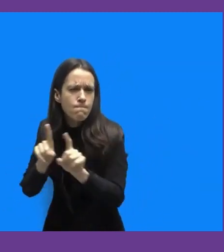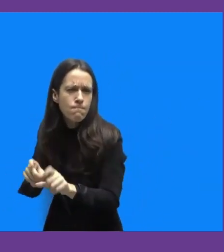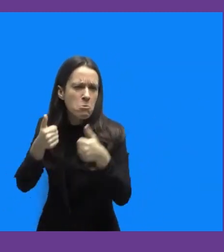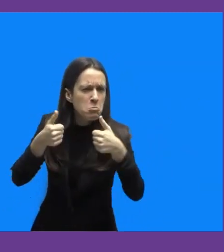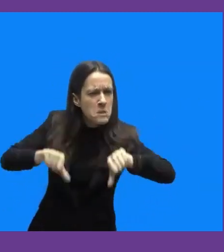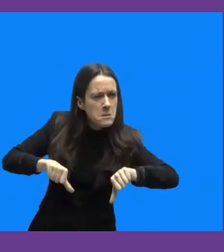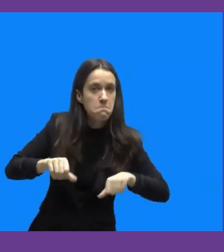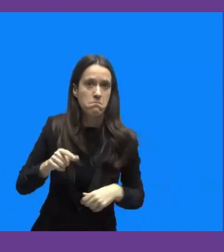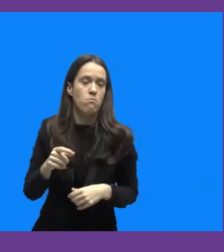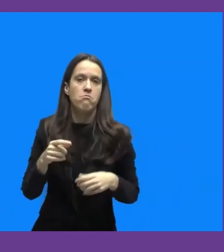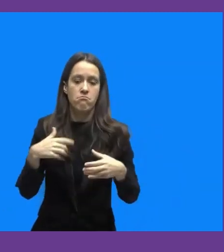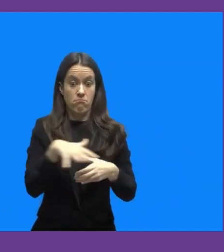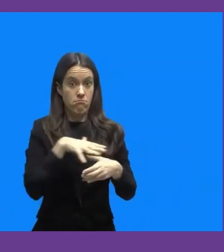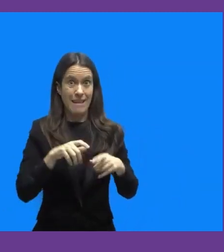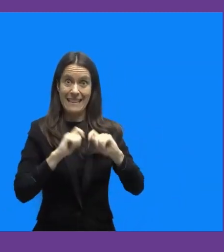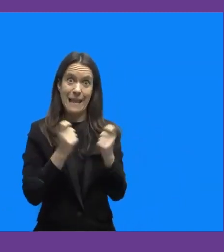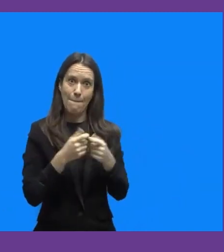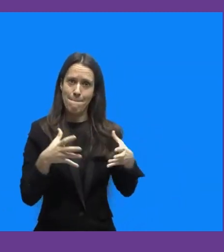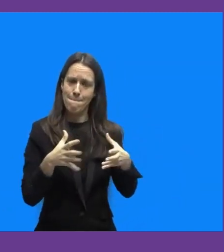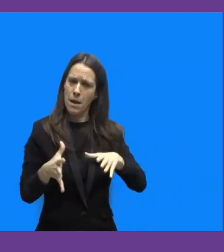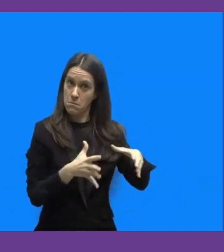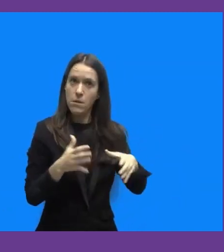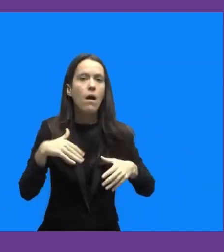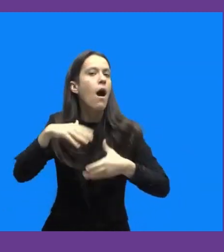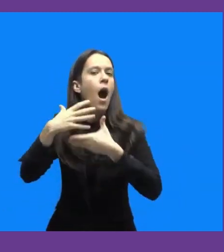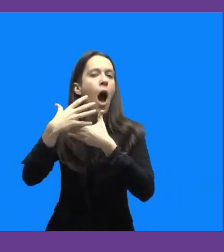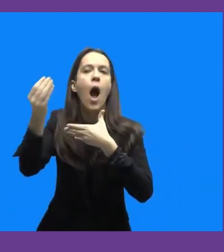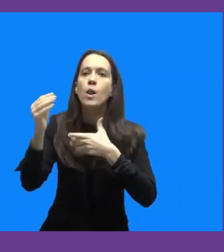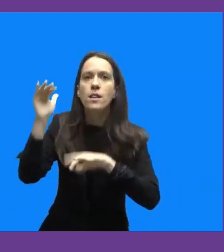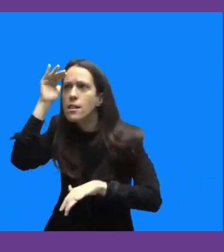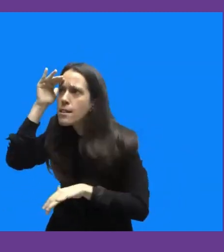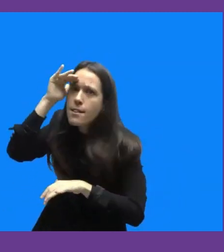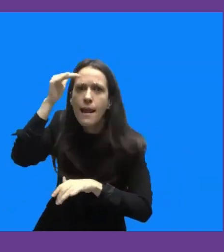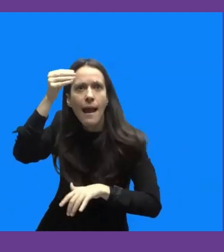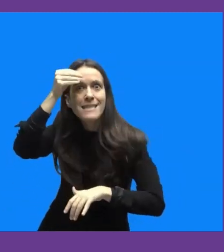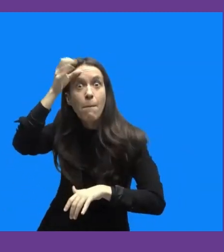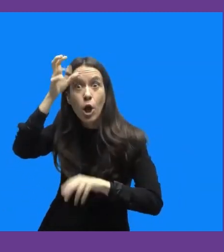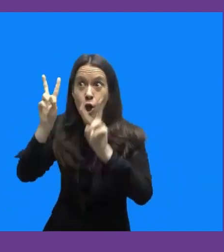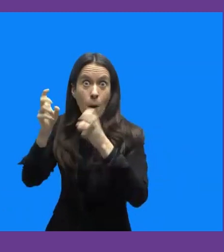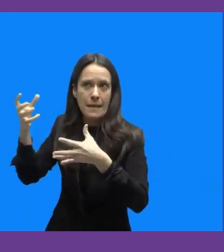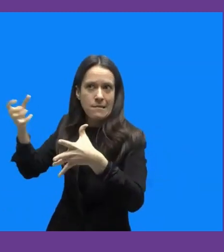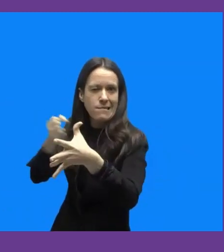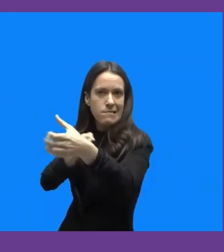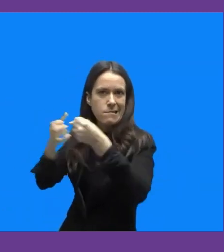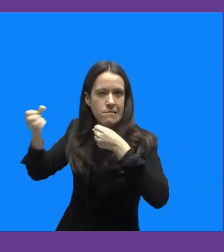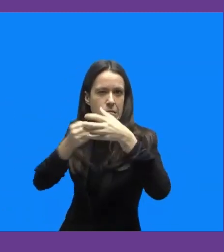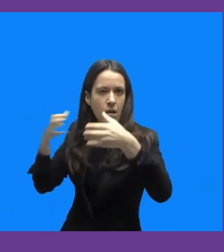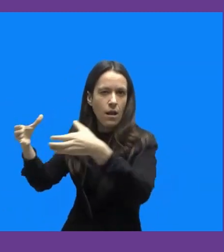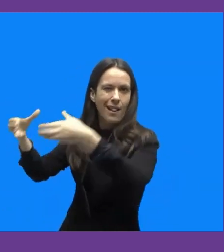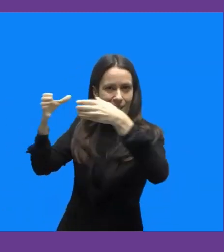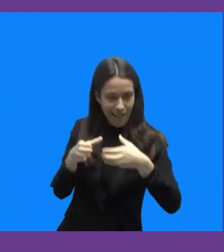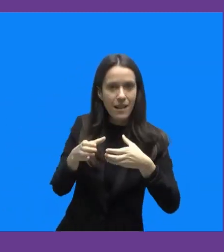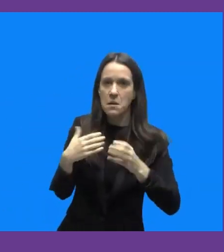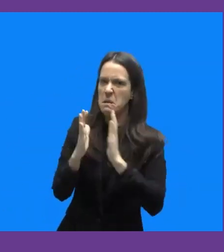experts outside the group that was the partners of the project that were building this, were making this